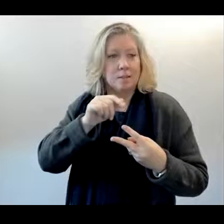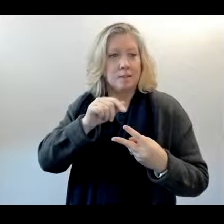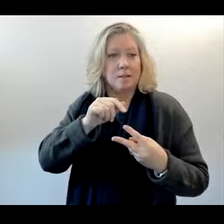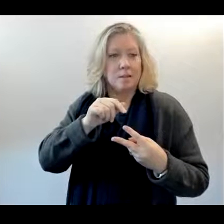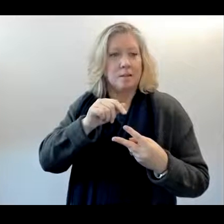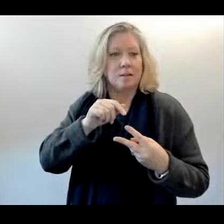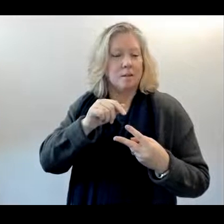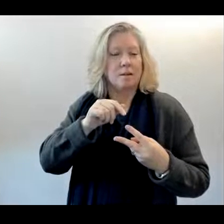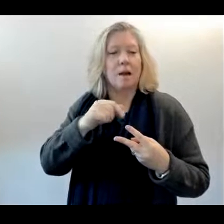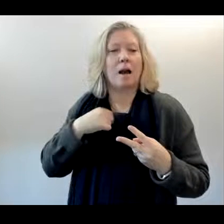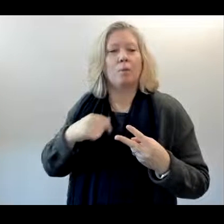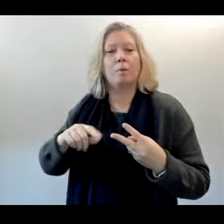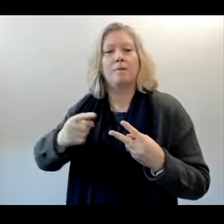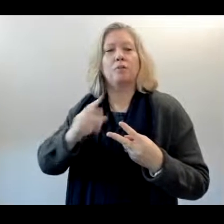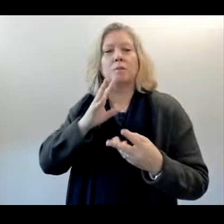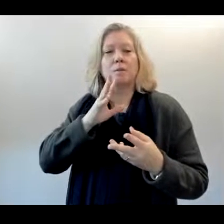Studio Volsi.